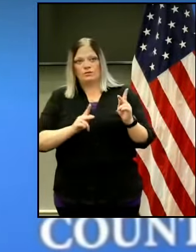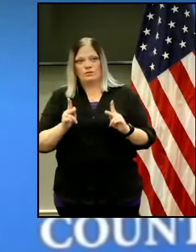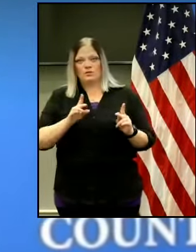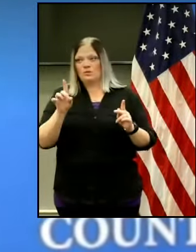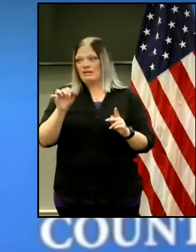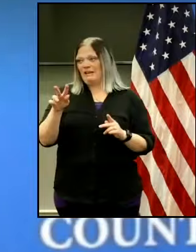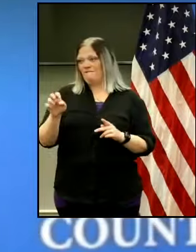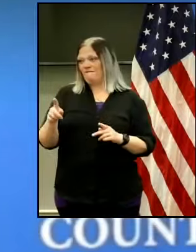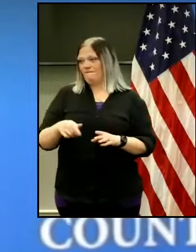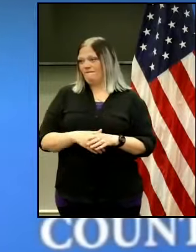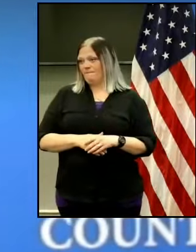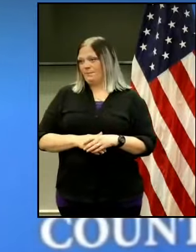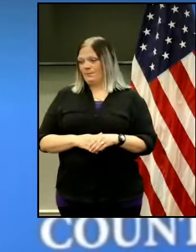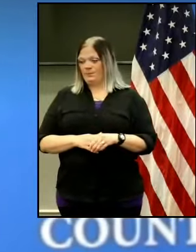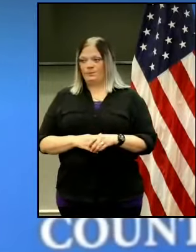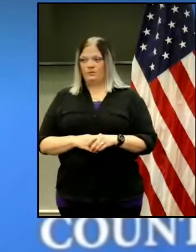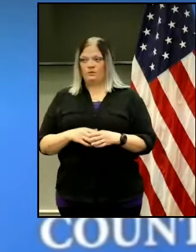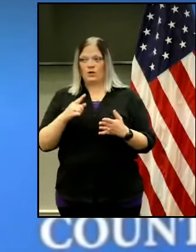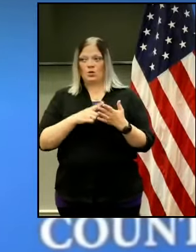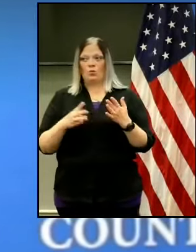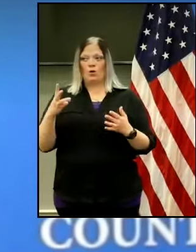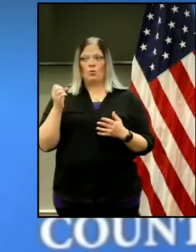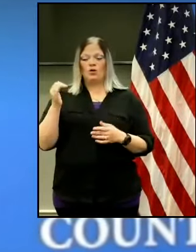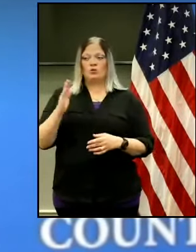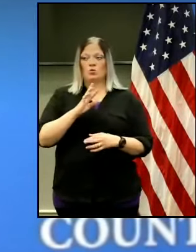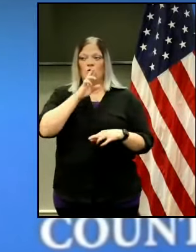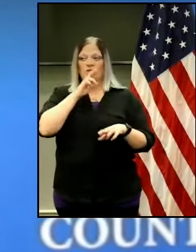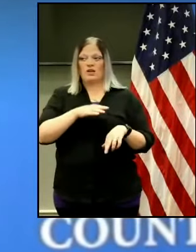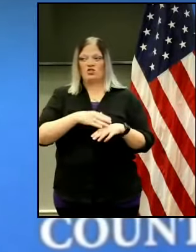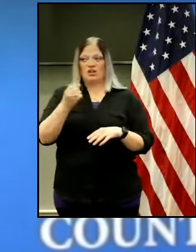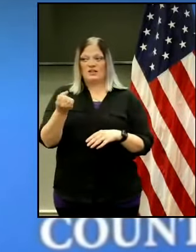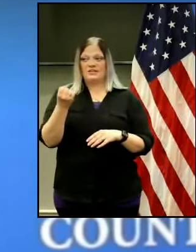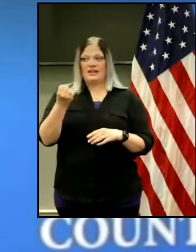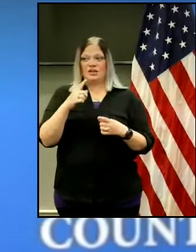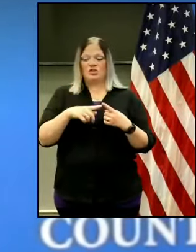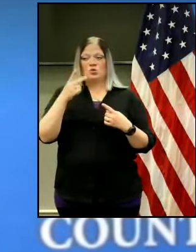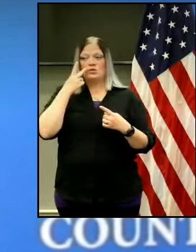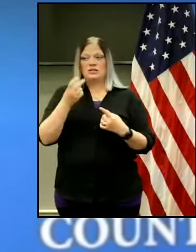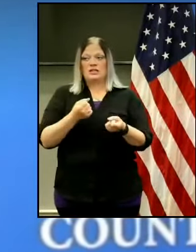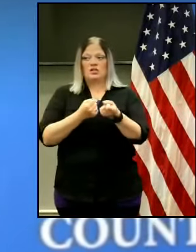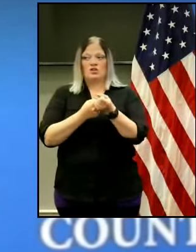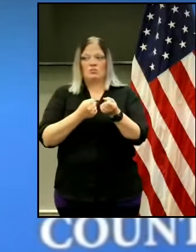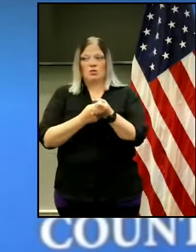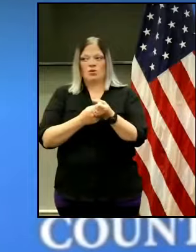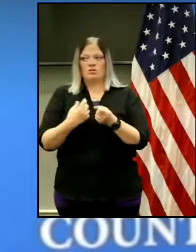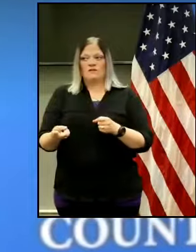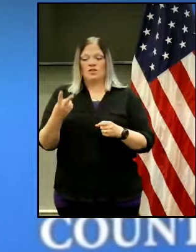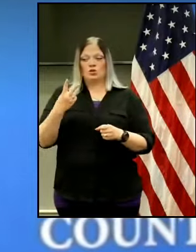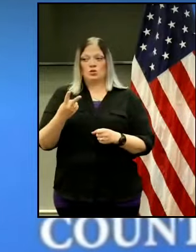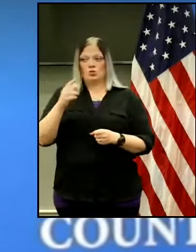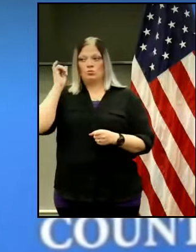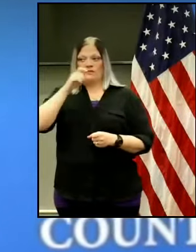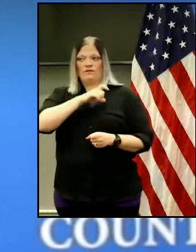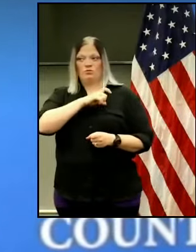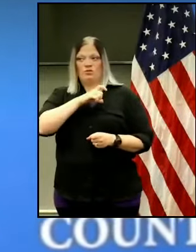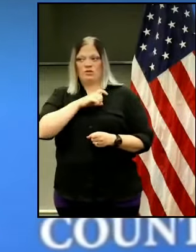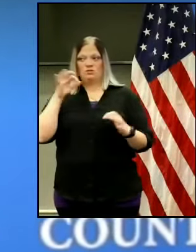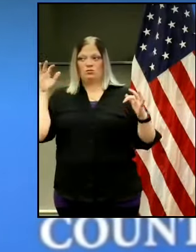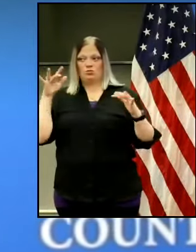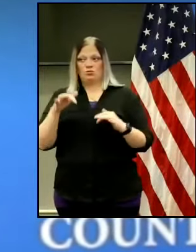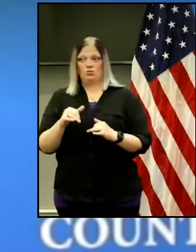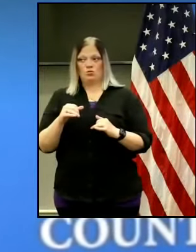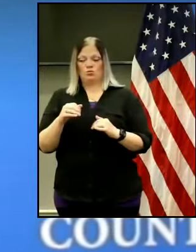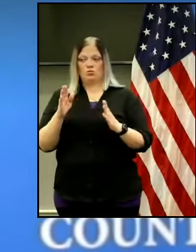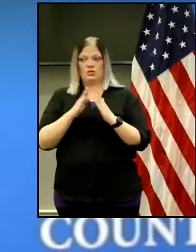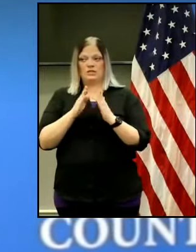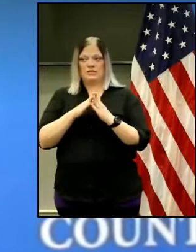David. What was your reaction on Saturday to seeing supporters of the two Buffalo police officers gathered outside the